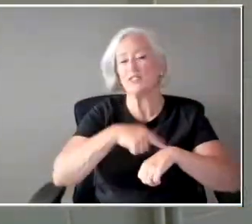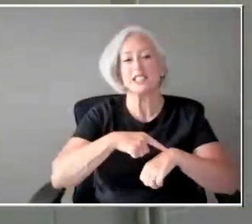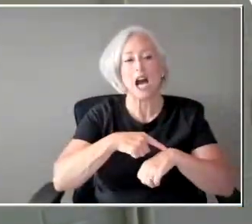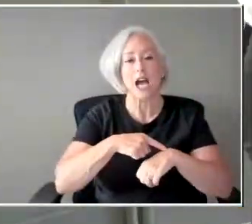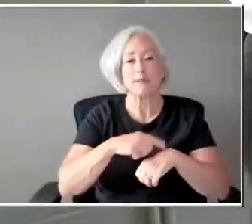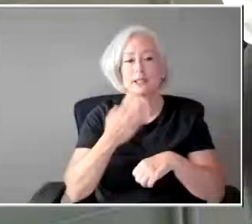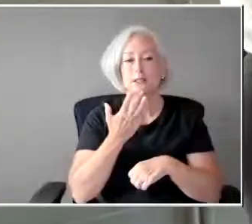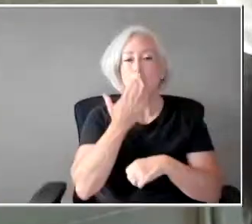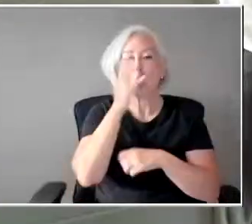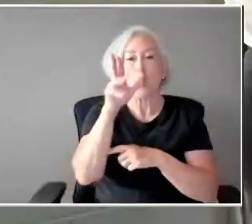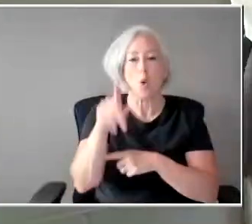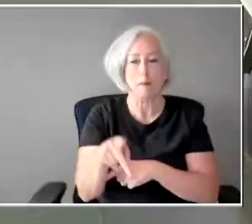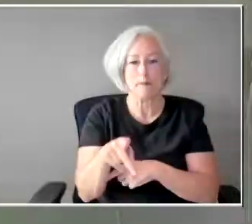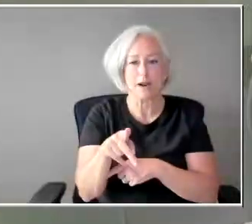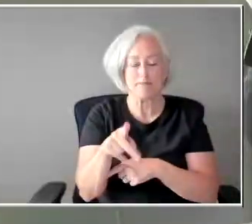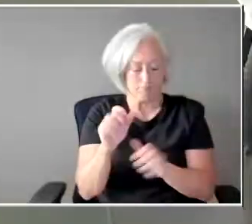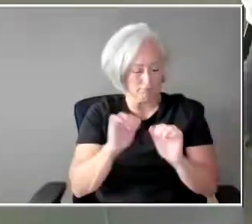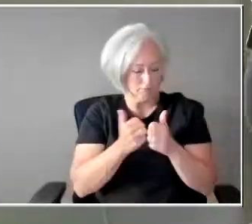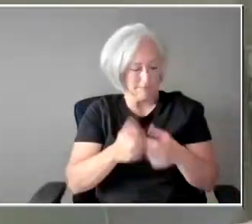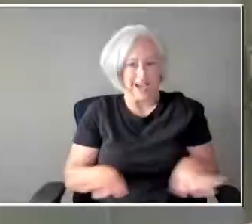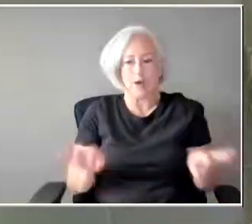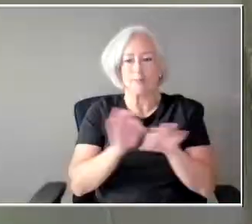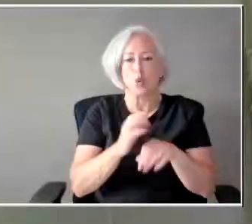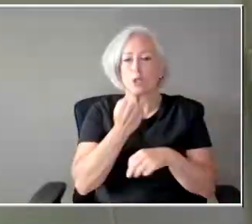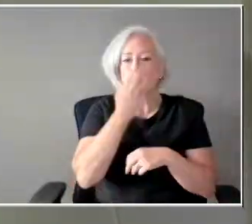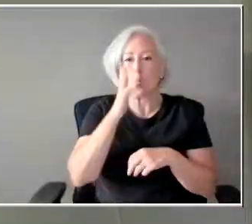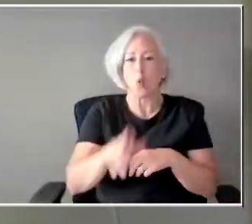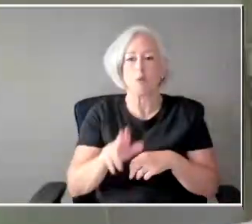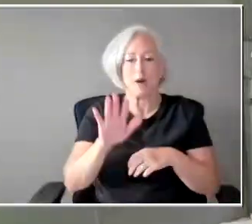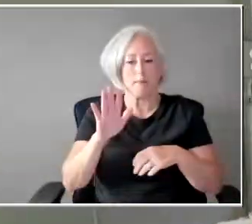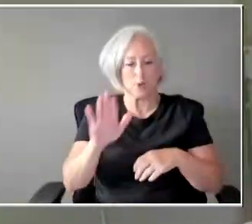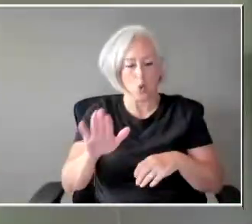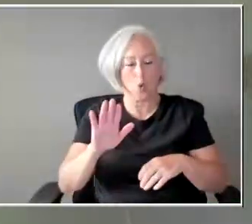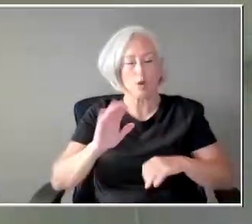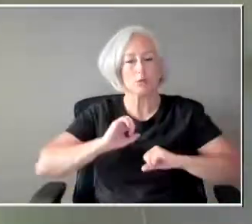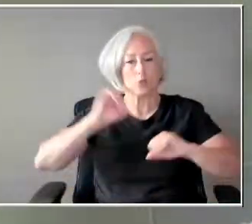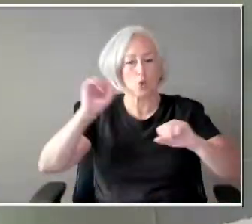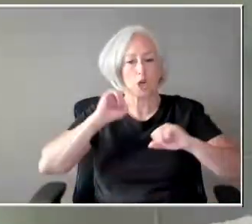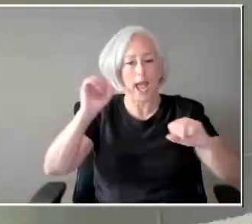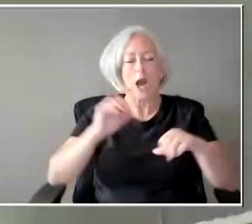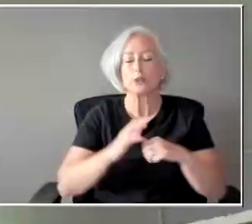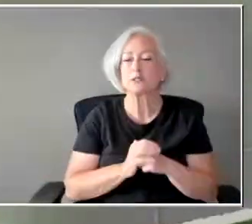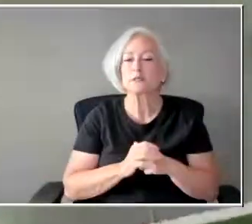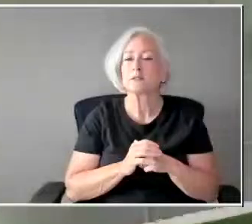But how important is that to make sure that you're optimizing your workout to get that warm-up in? And how